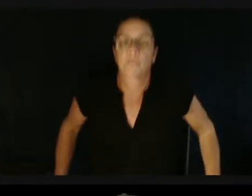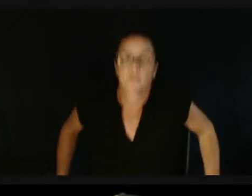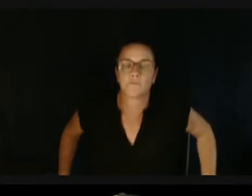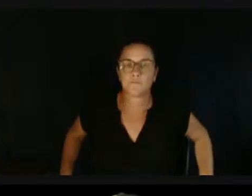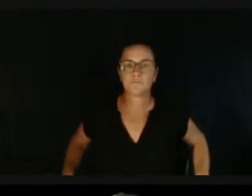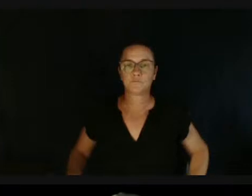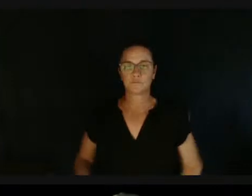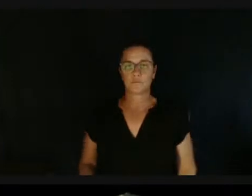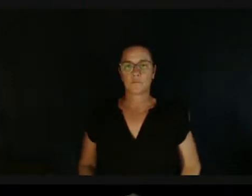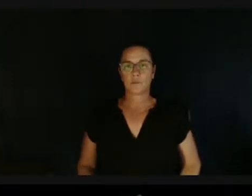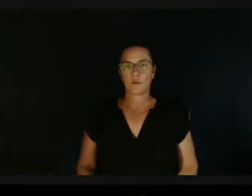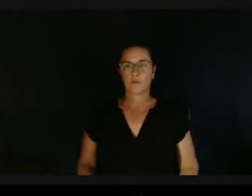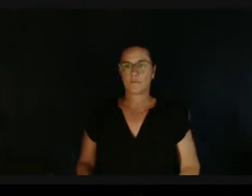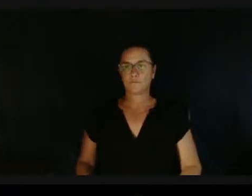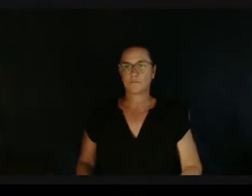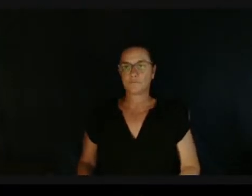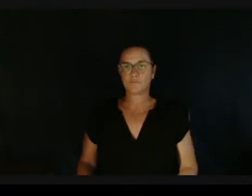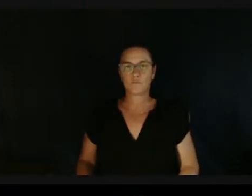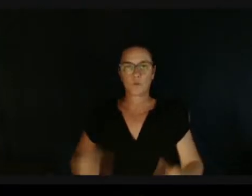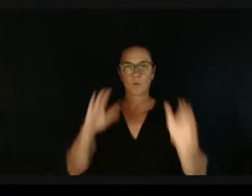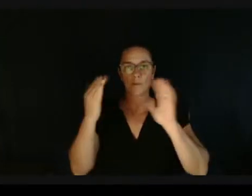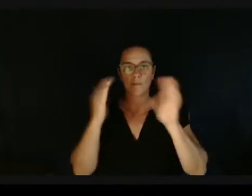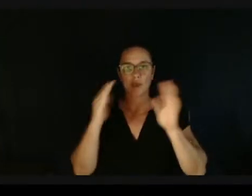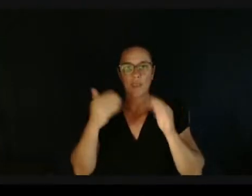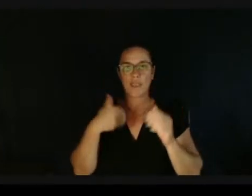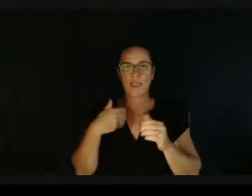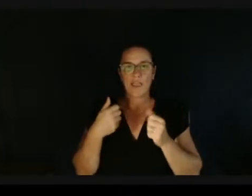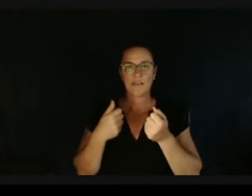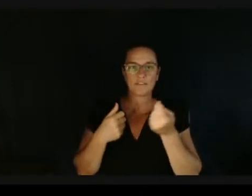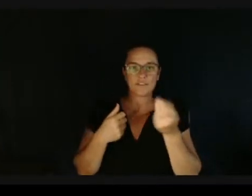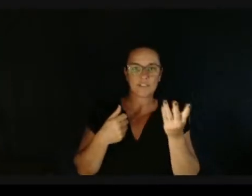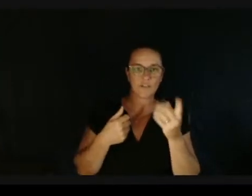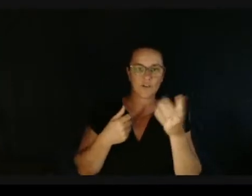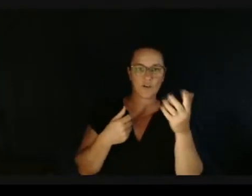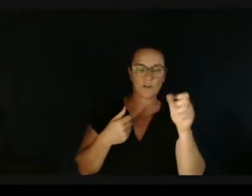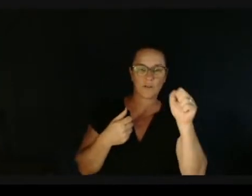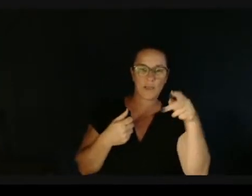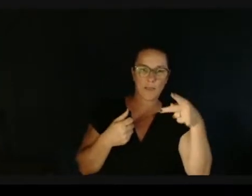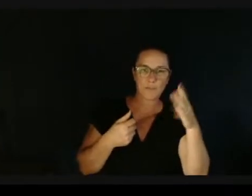And here it is. So I've got several frames on the left from episode 15,